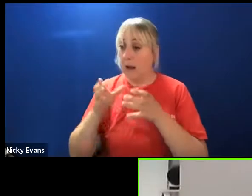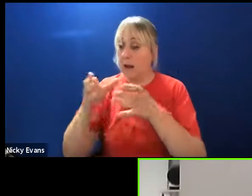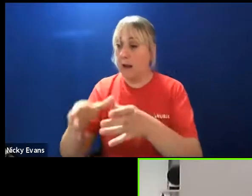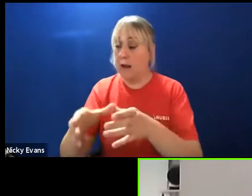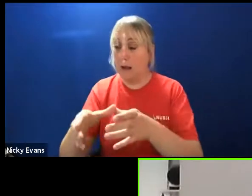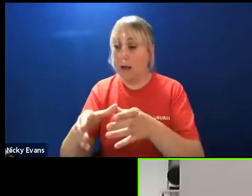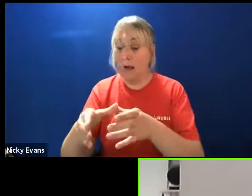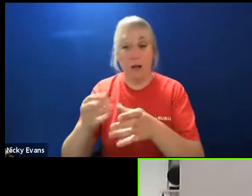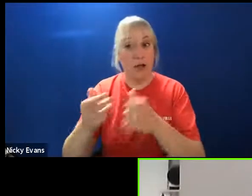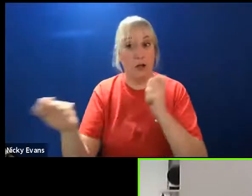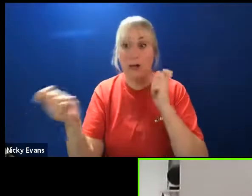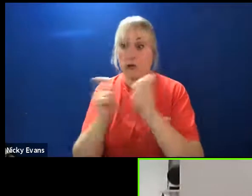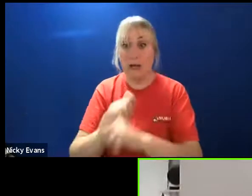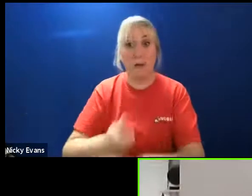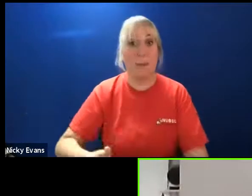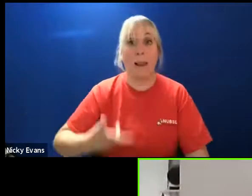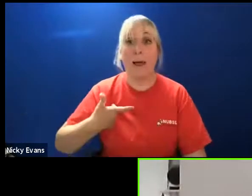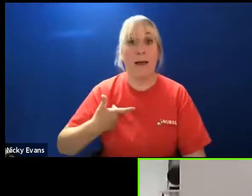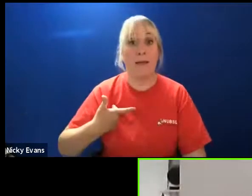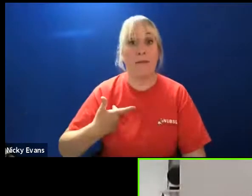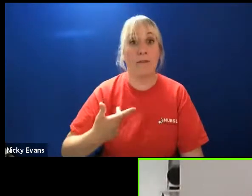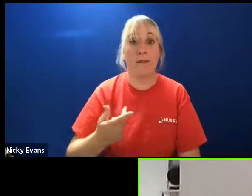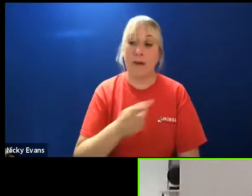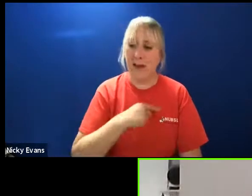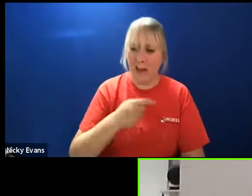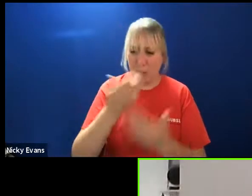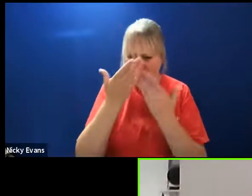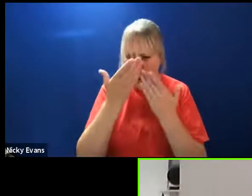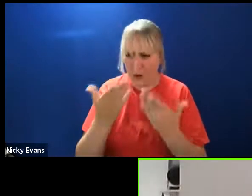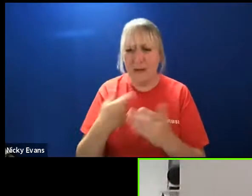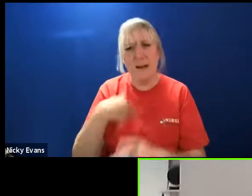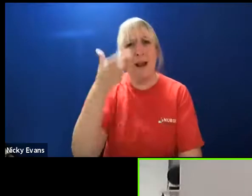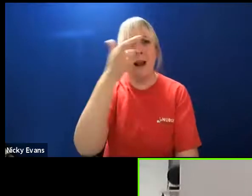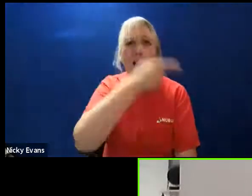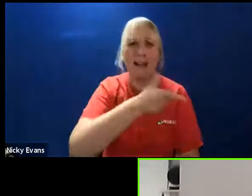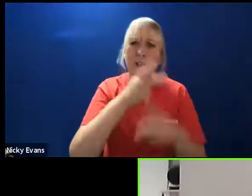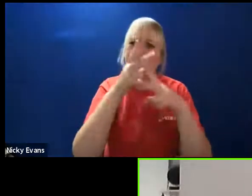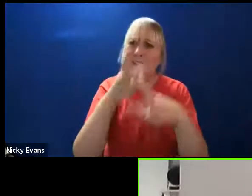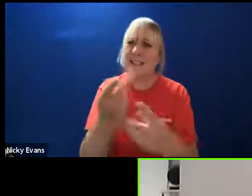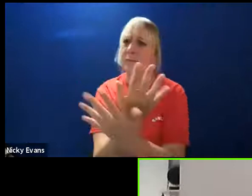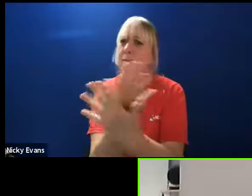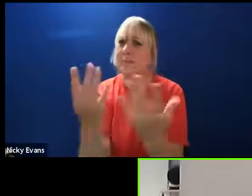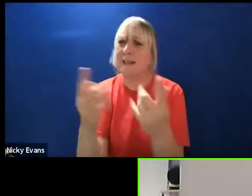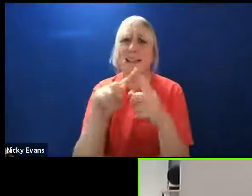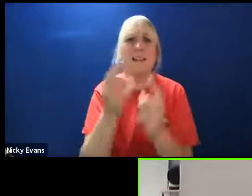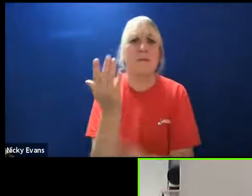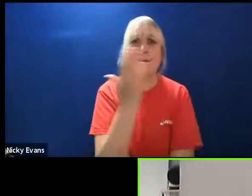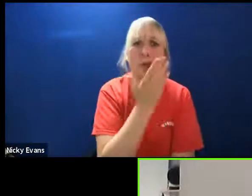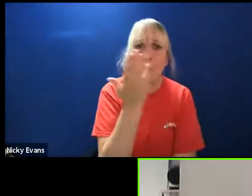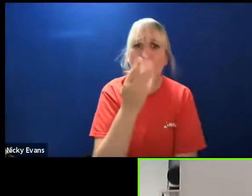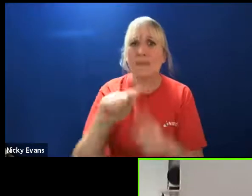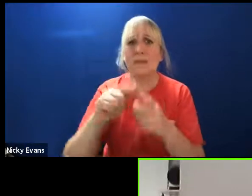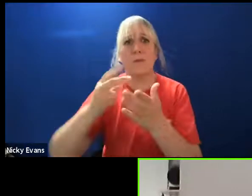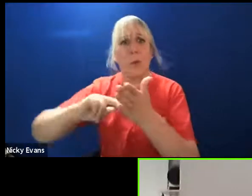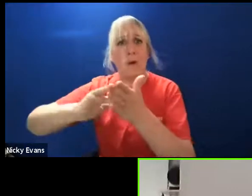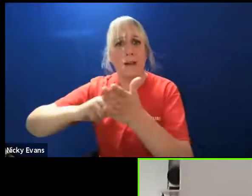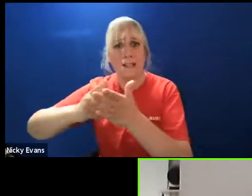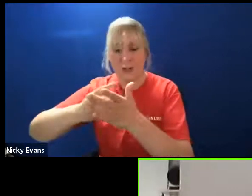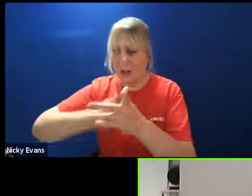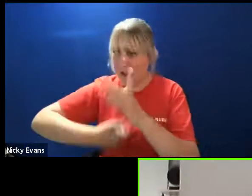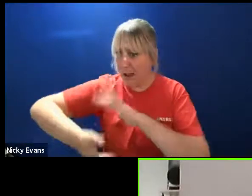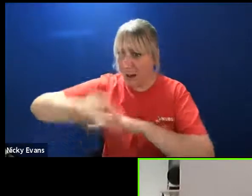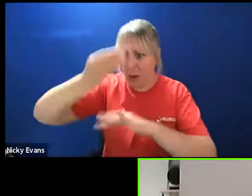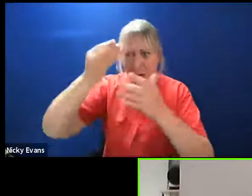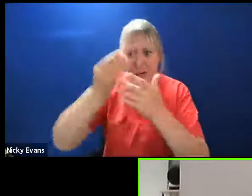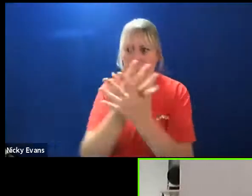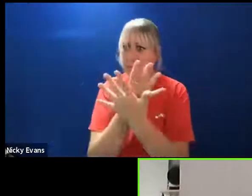visit a number of different schools and organisations during the week-long trip. I learned so much about the Cuban education